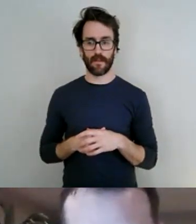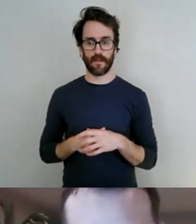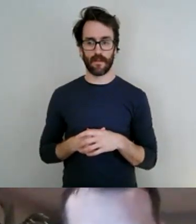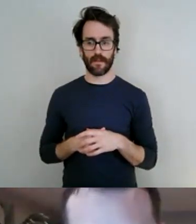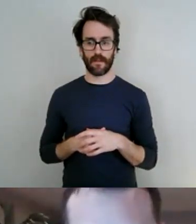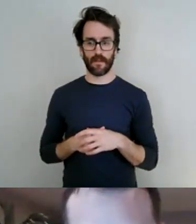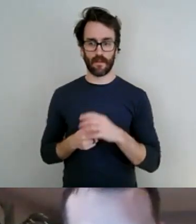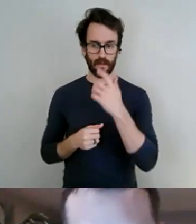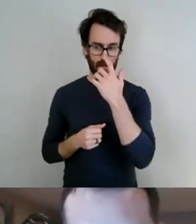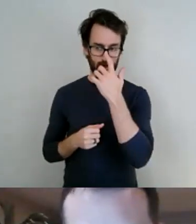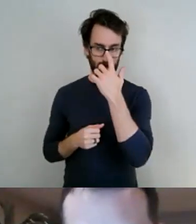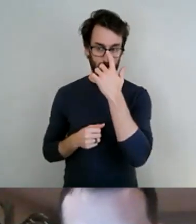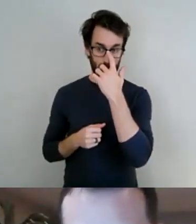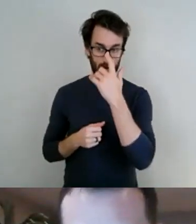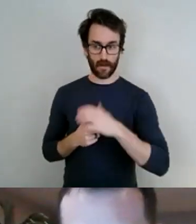grab my.